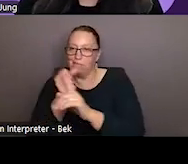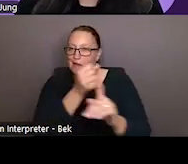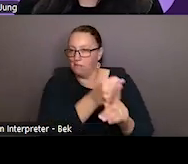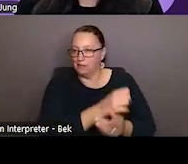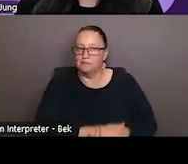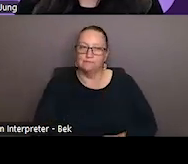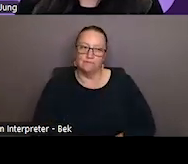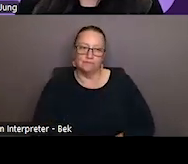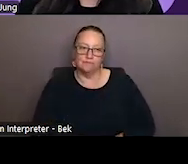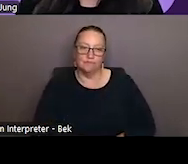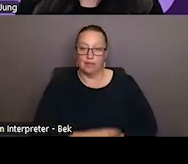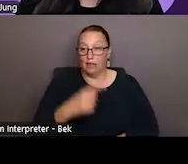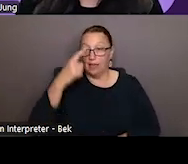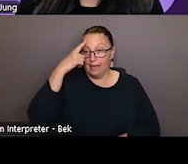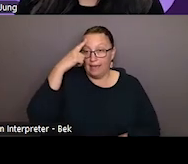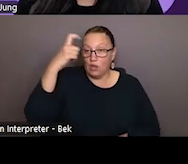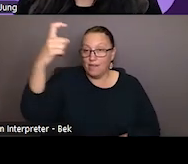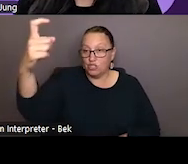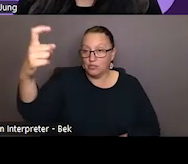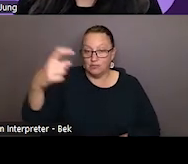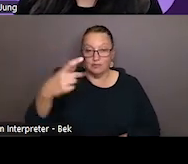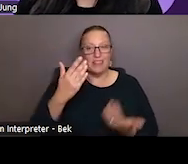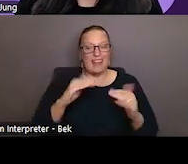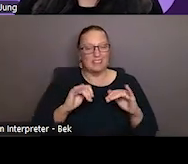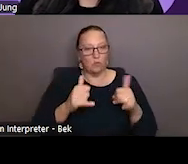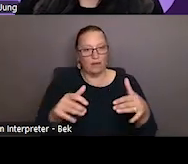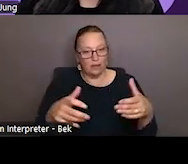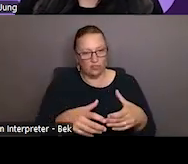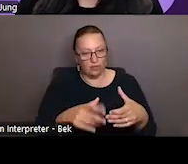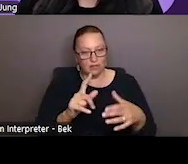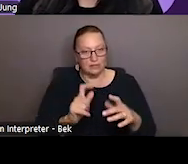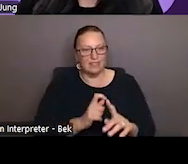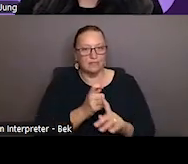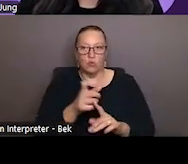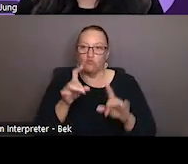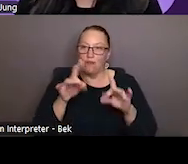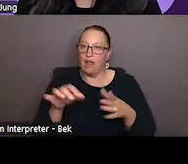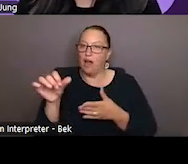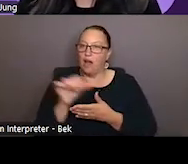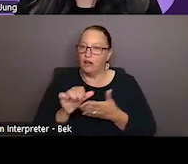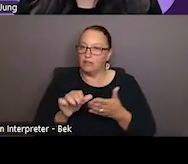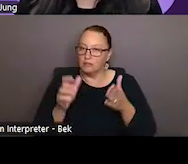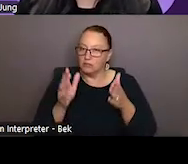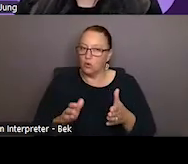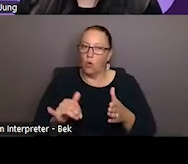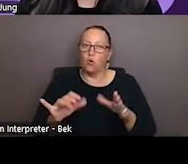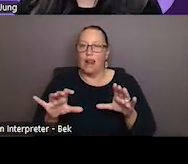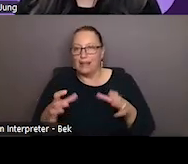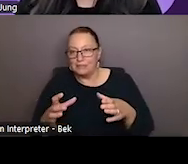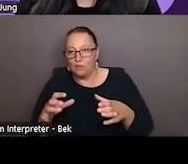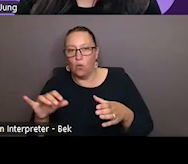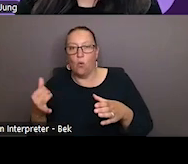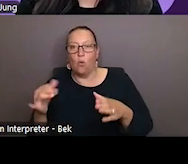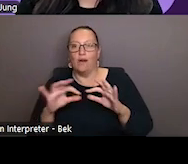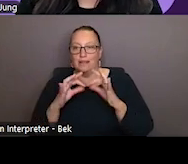Next award category is Innovation. This category is awarded to an Australian artist, group, collective, or